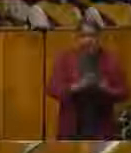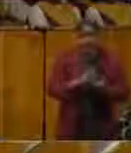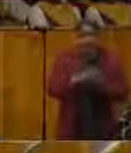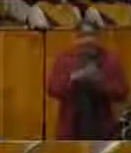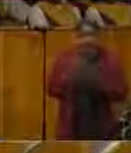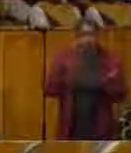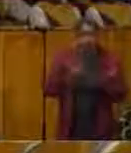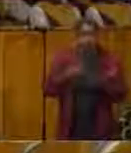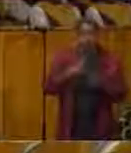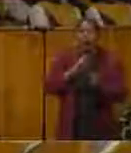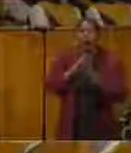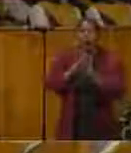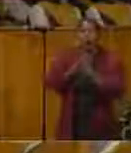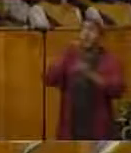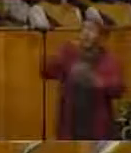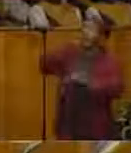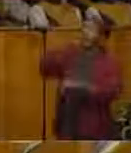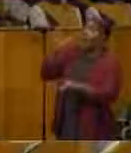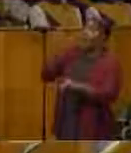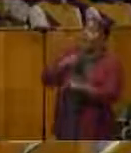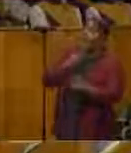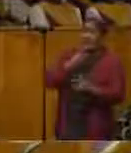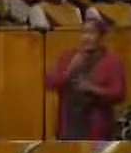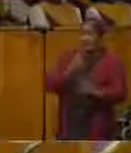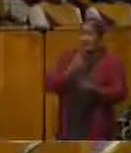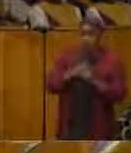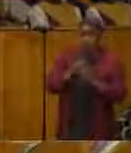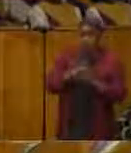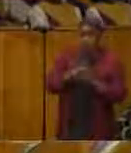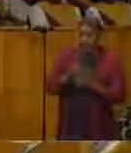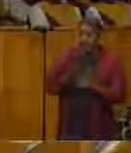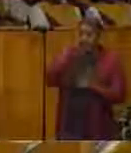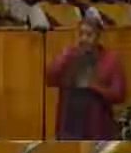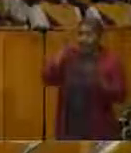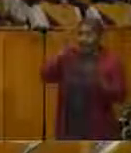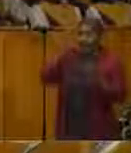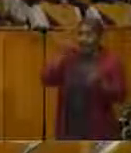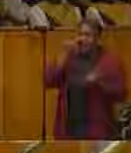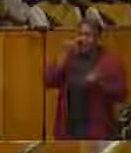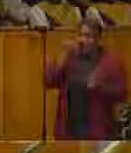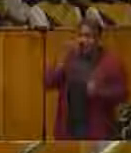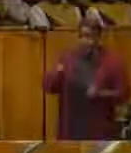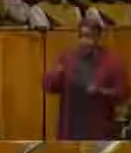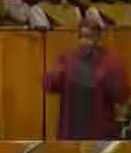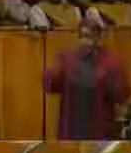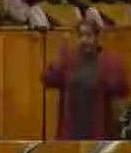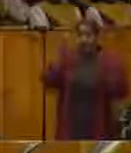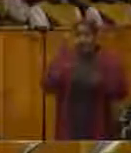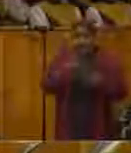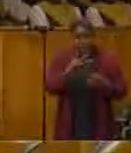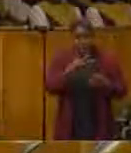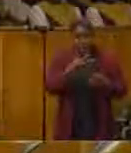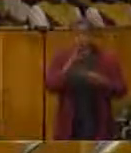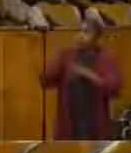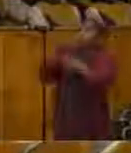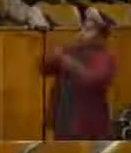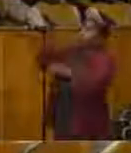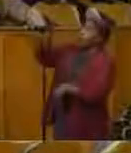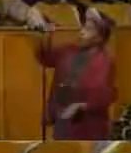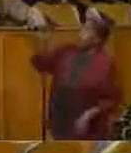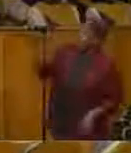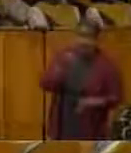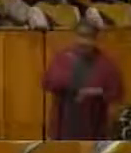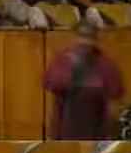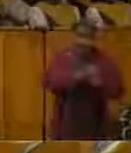glorifying God by saying, if I've got to choose between trusting God and trusting